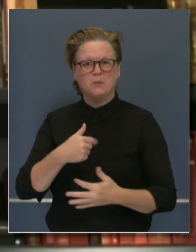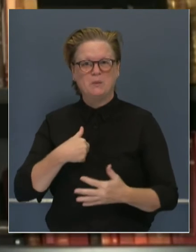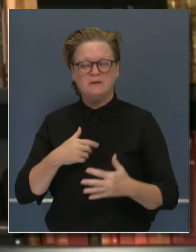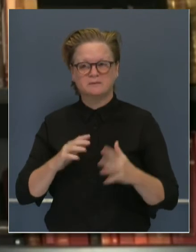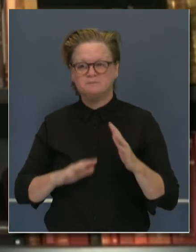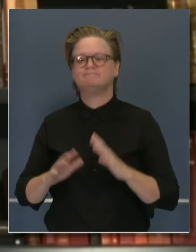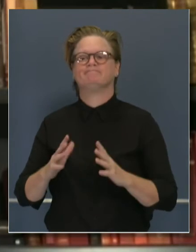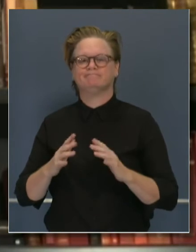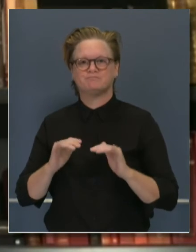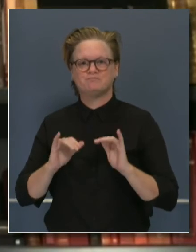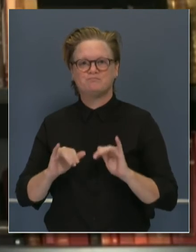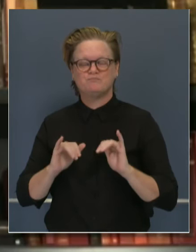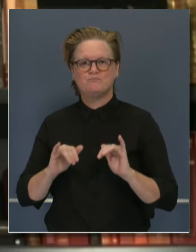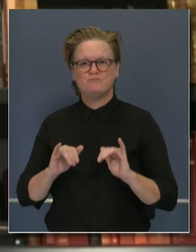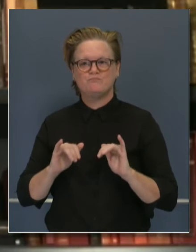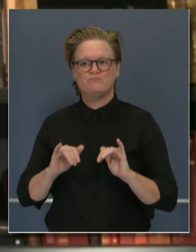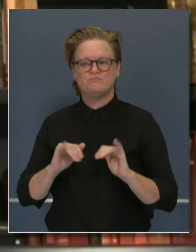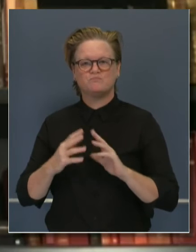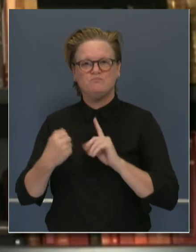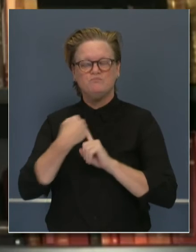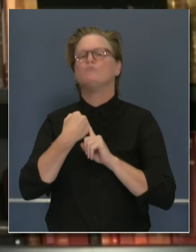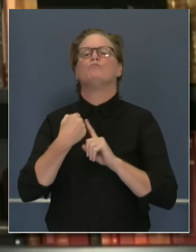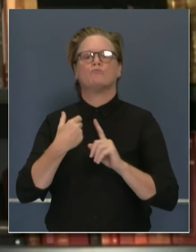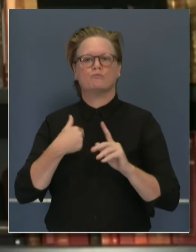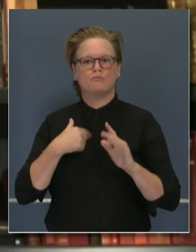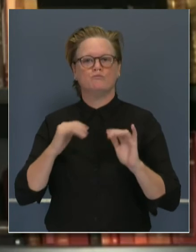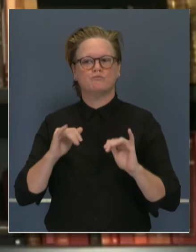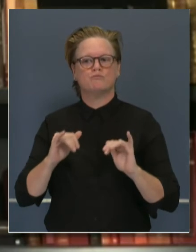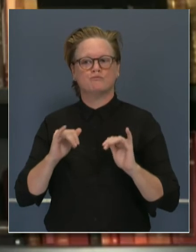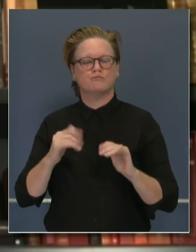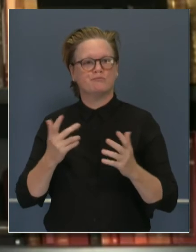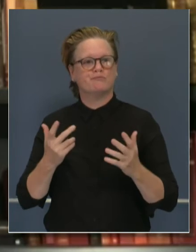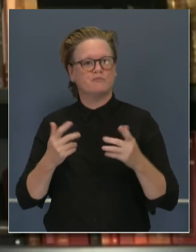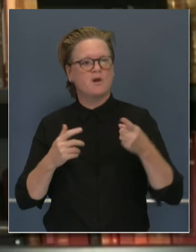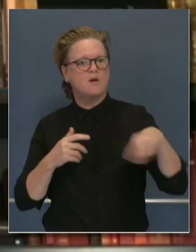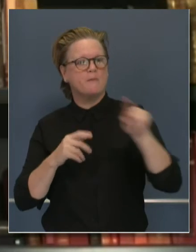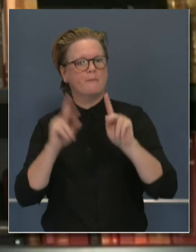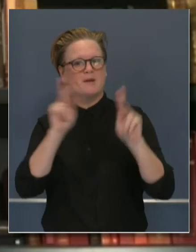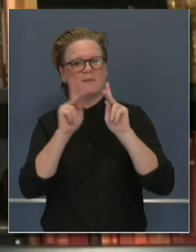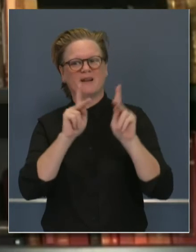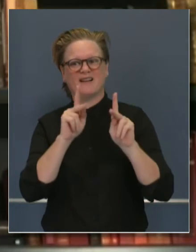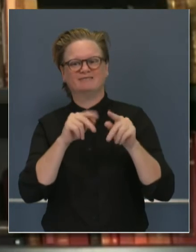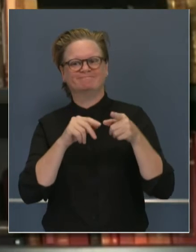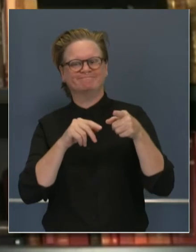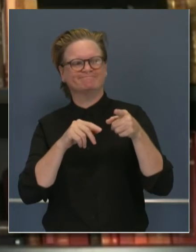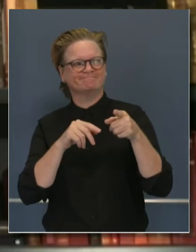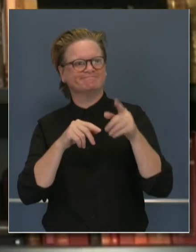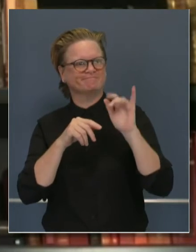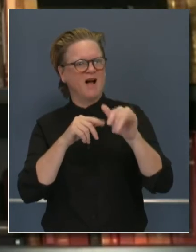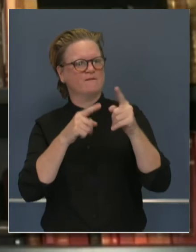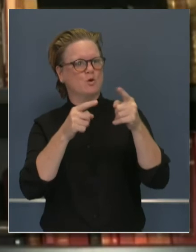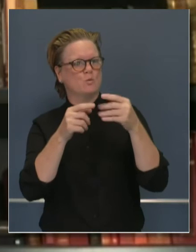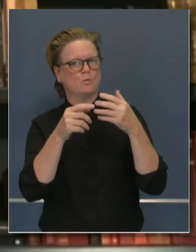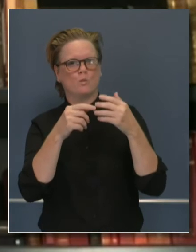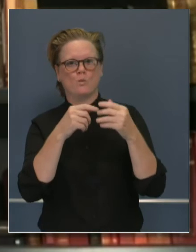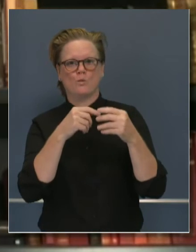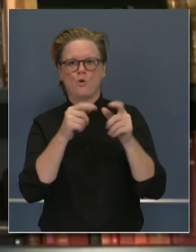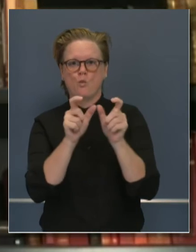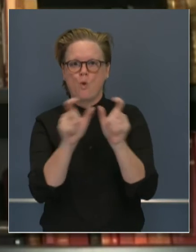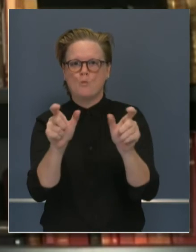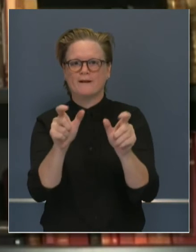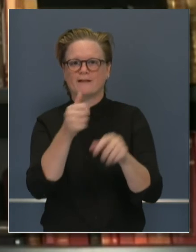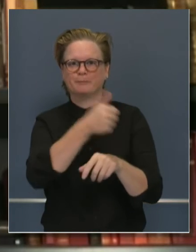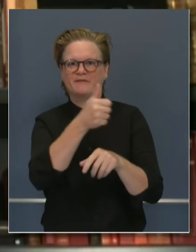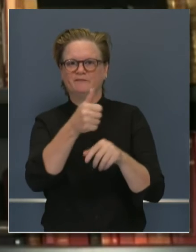been brought home quite literally in terms of my own experience just over the course of the last couple of days. That said, I have deep empathy and respect